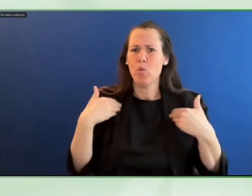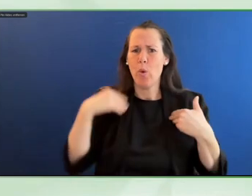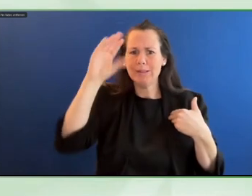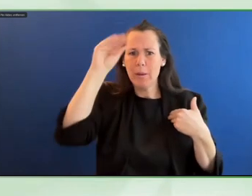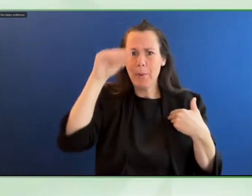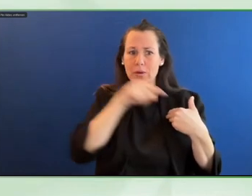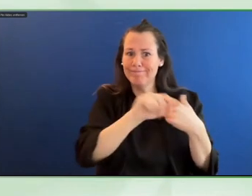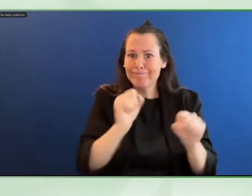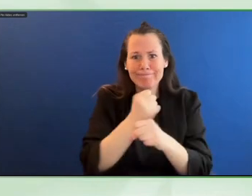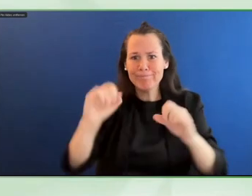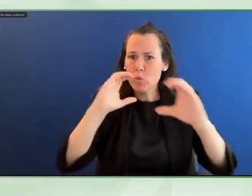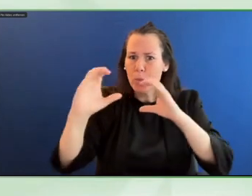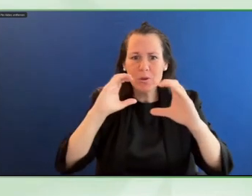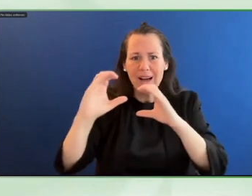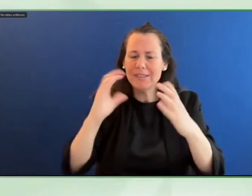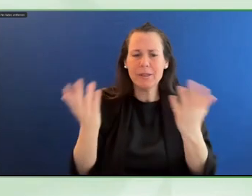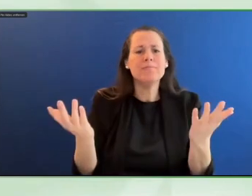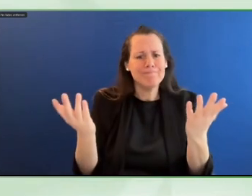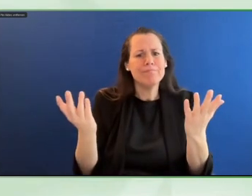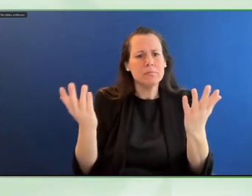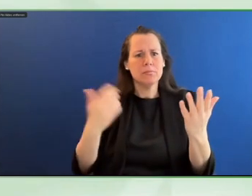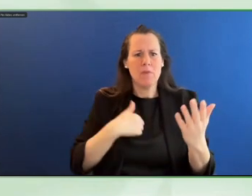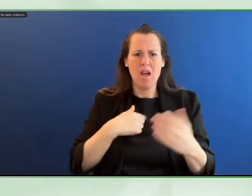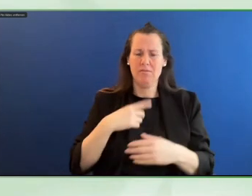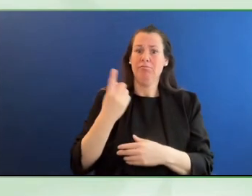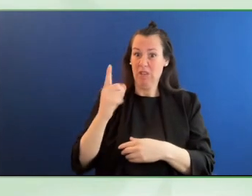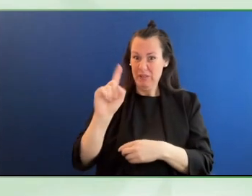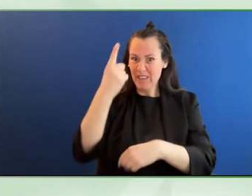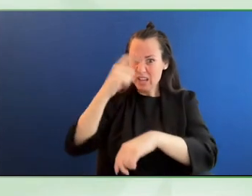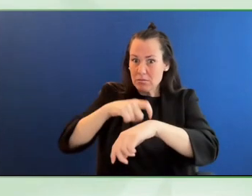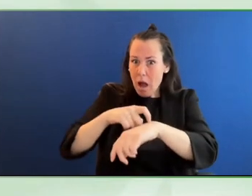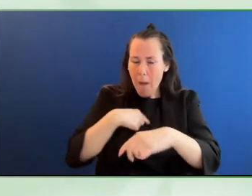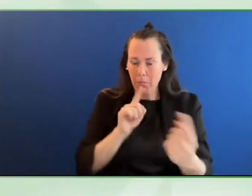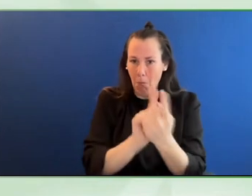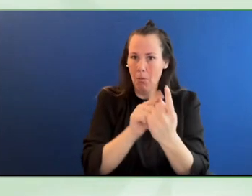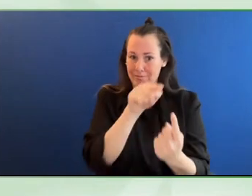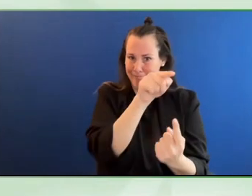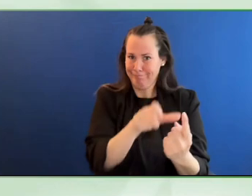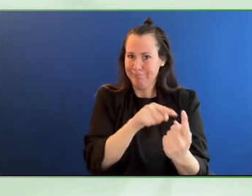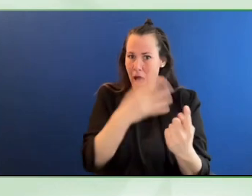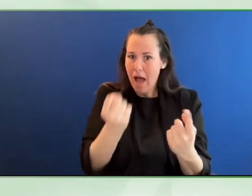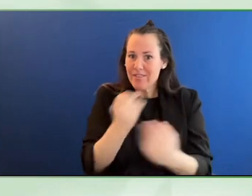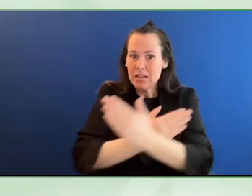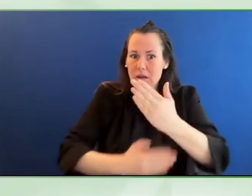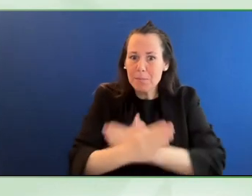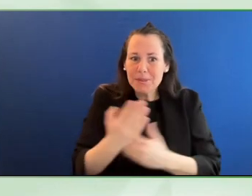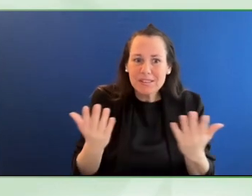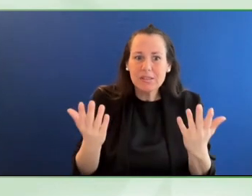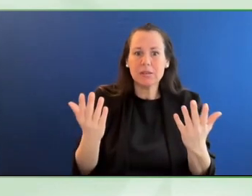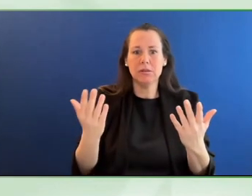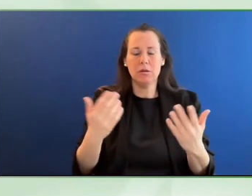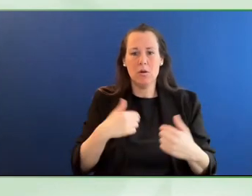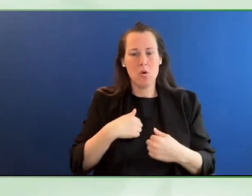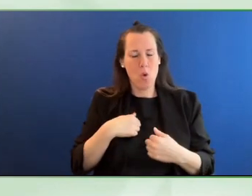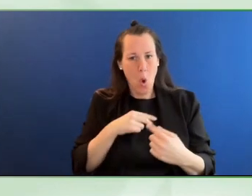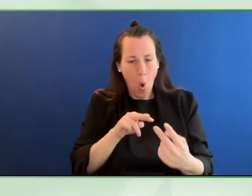and gave up my job and got a bunch of other students together, and we began working, and it all grew from there. All